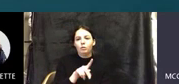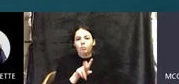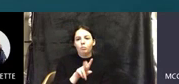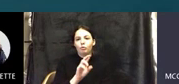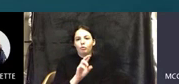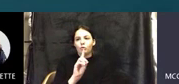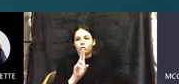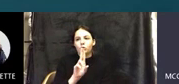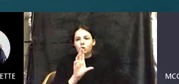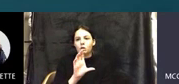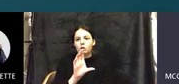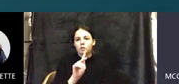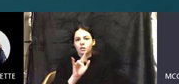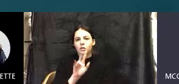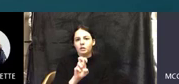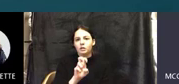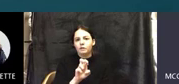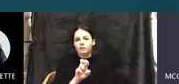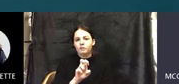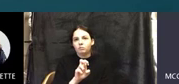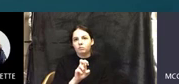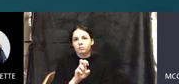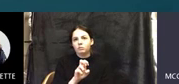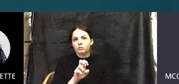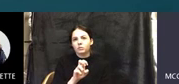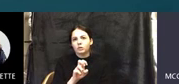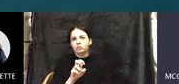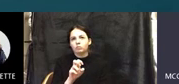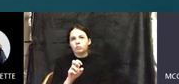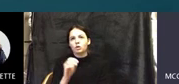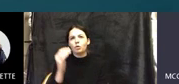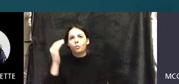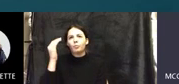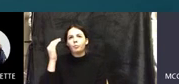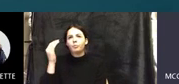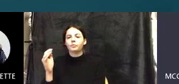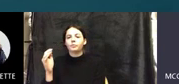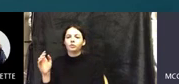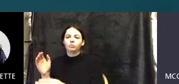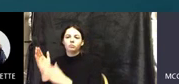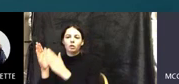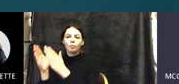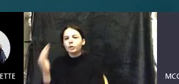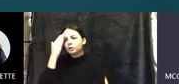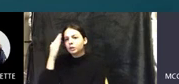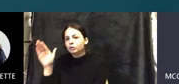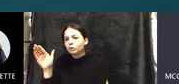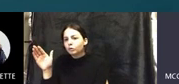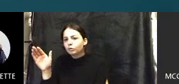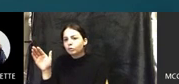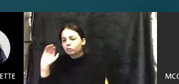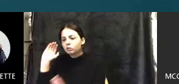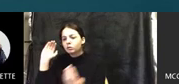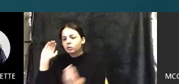Stranger rape versus acquaintance rape. Not all rape is brutal. Yes. So these are some of the examples you were talking